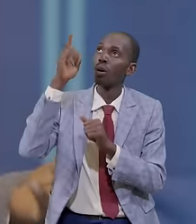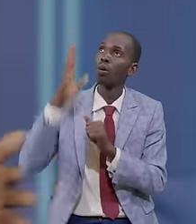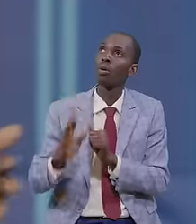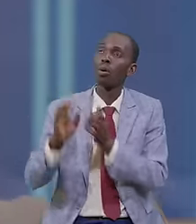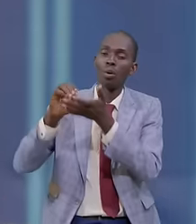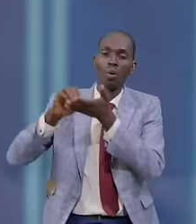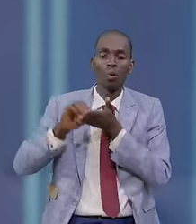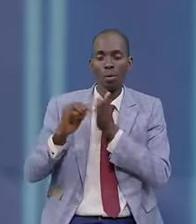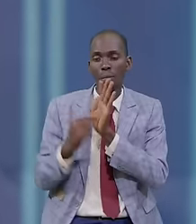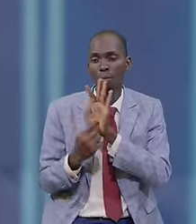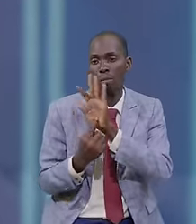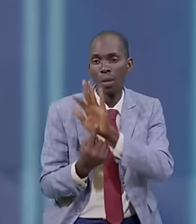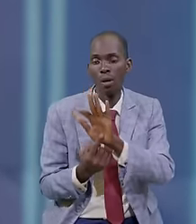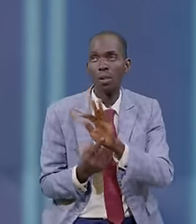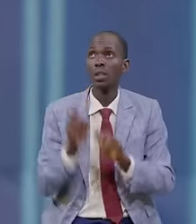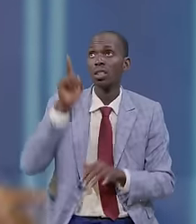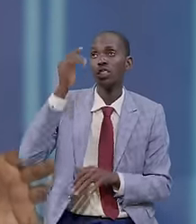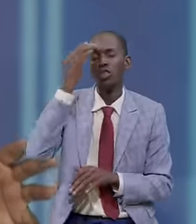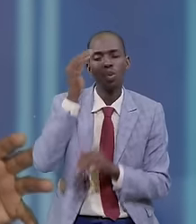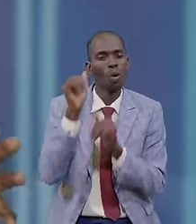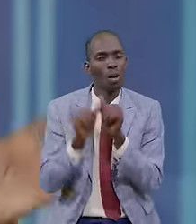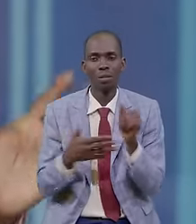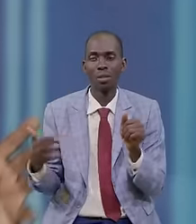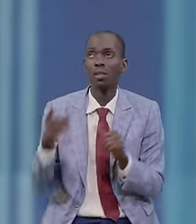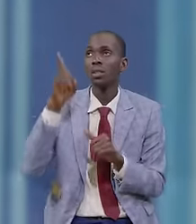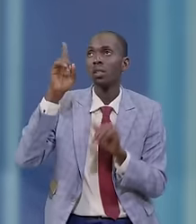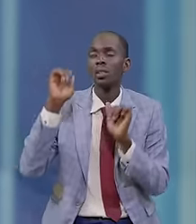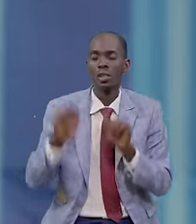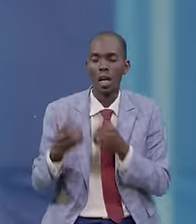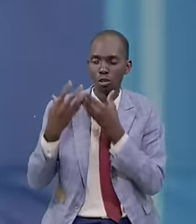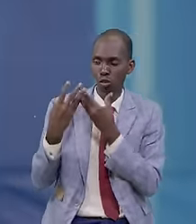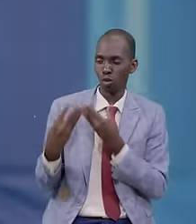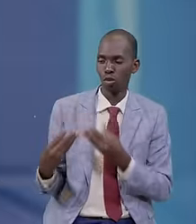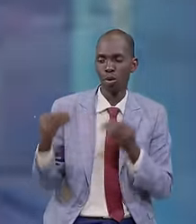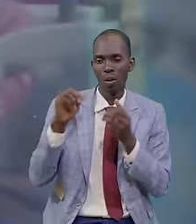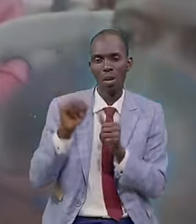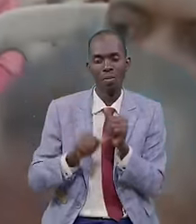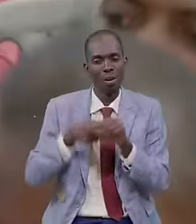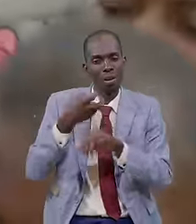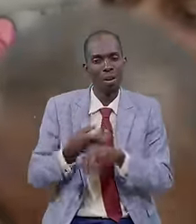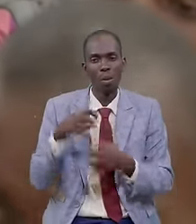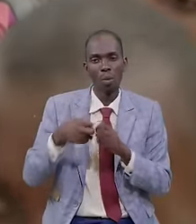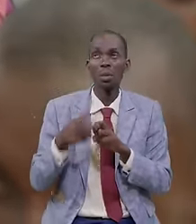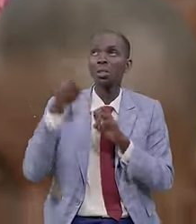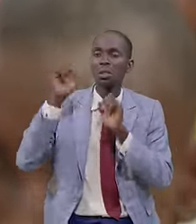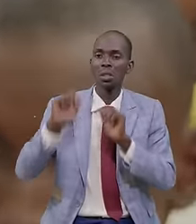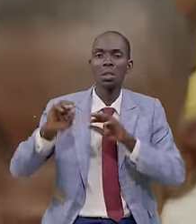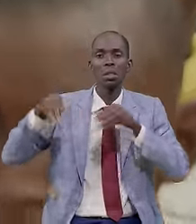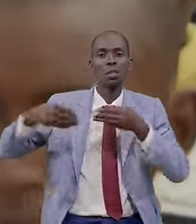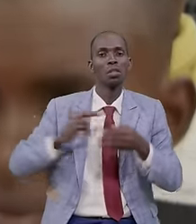things, who can solve every problem, every riddle, he can give us the solution. And you